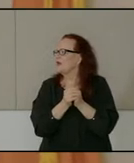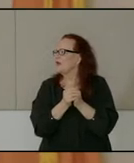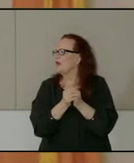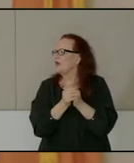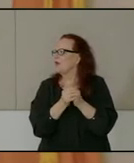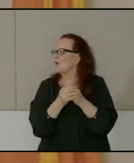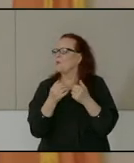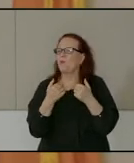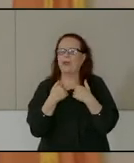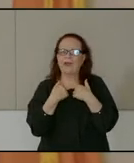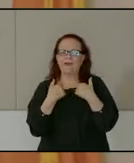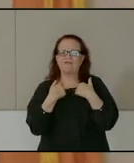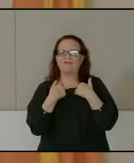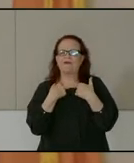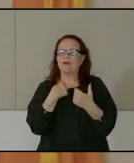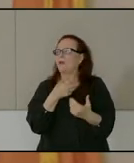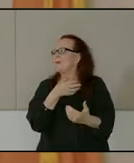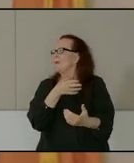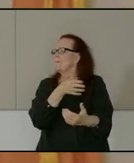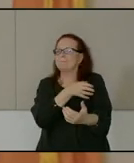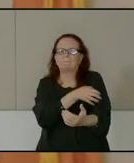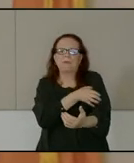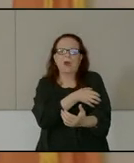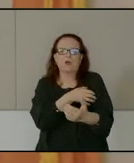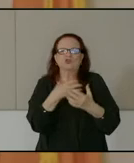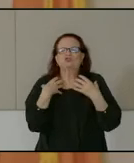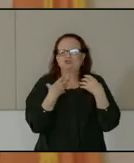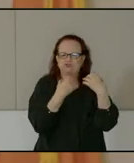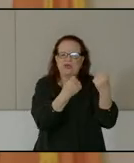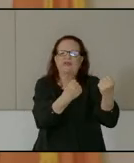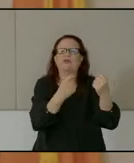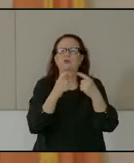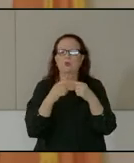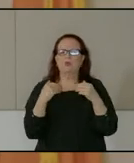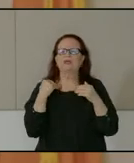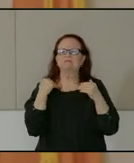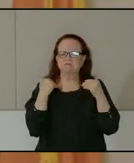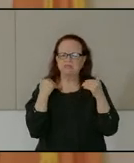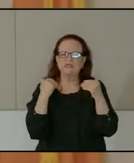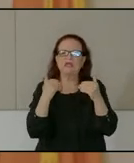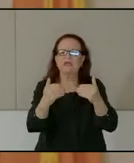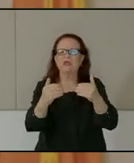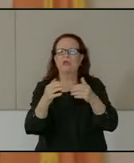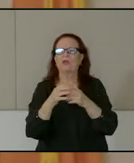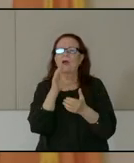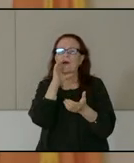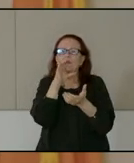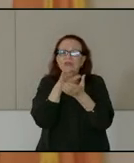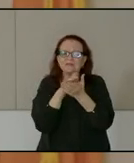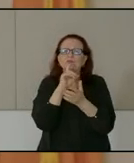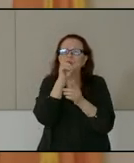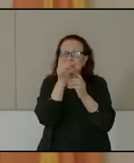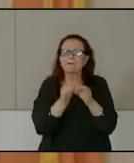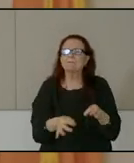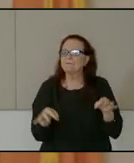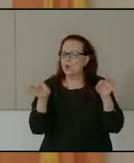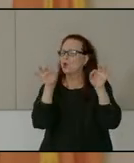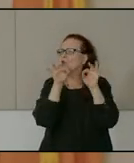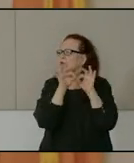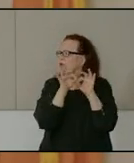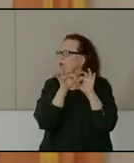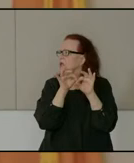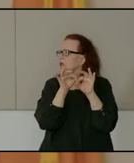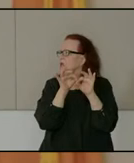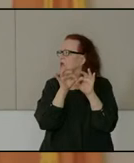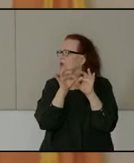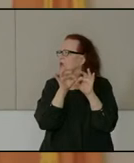power to continue, and I believe that it's very important.